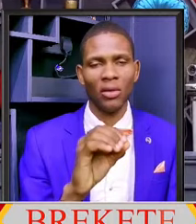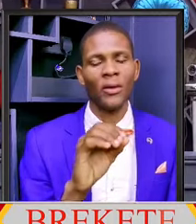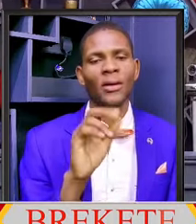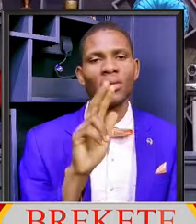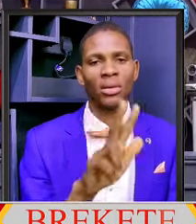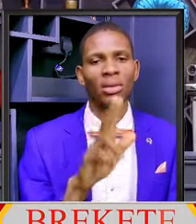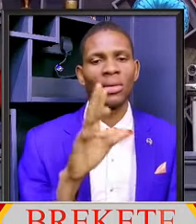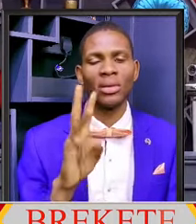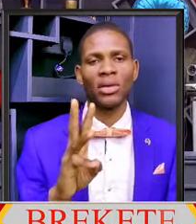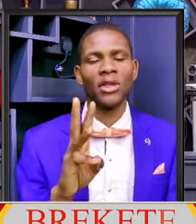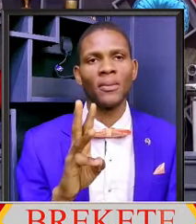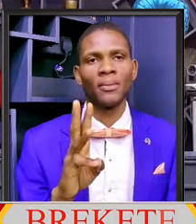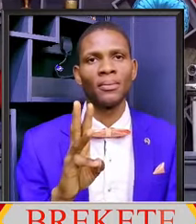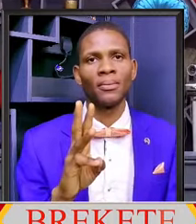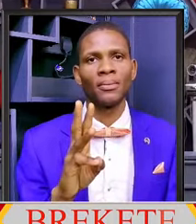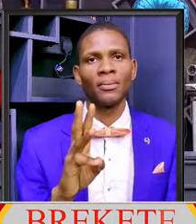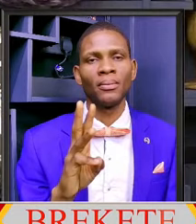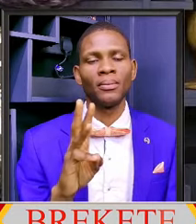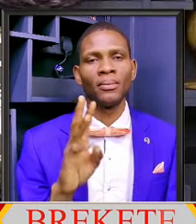36